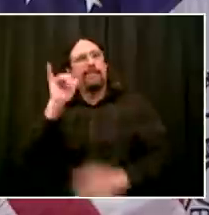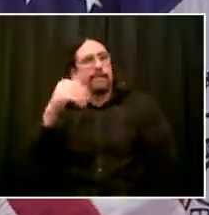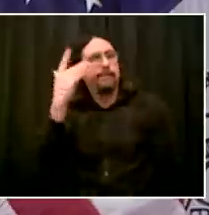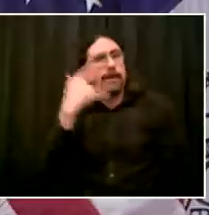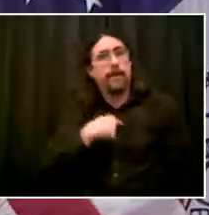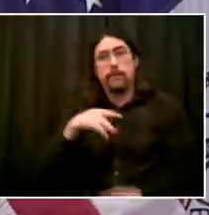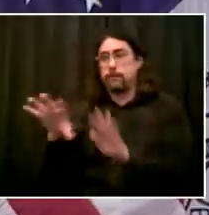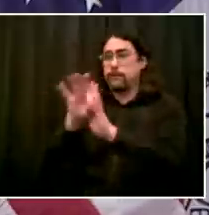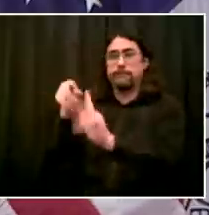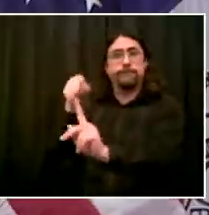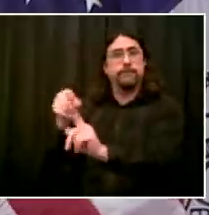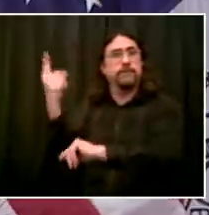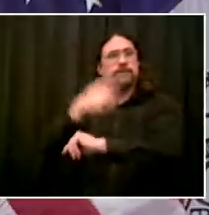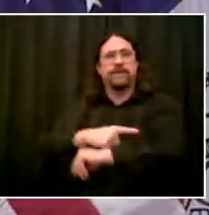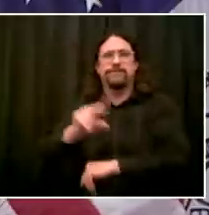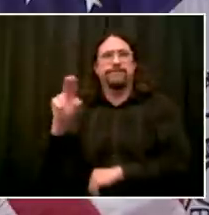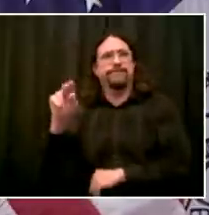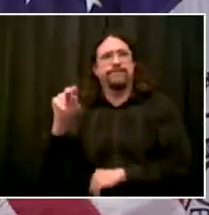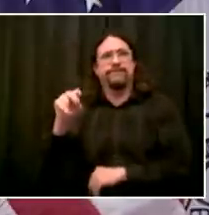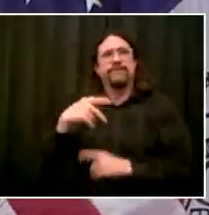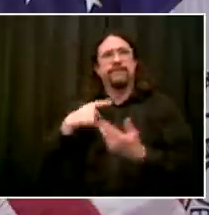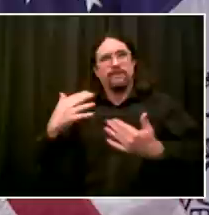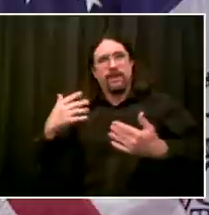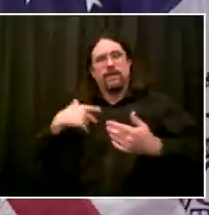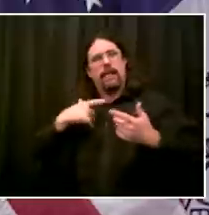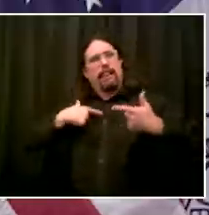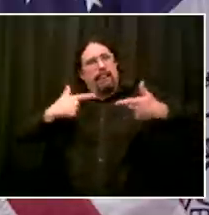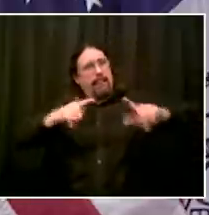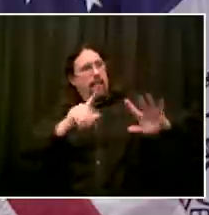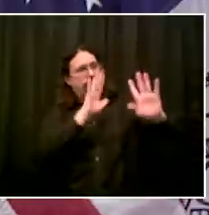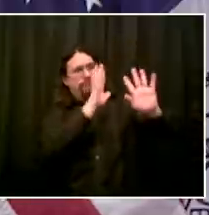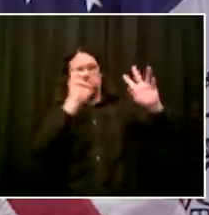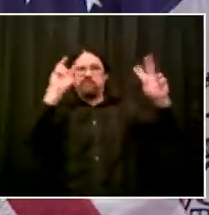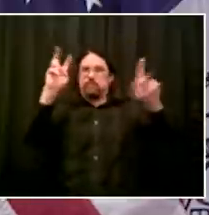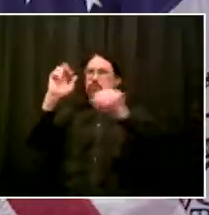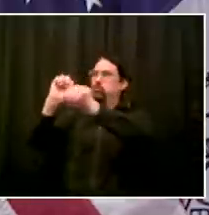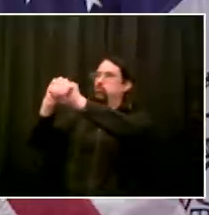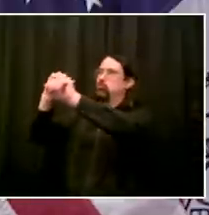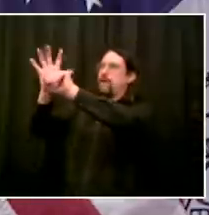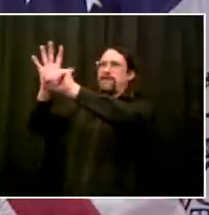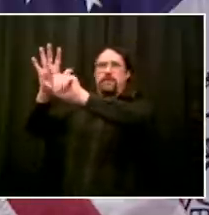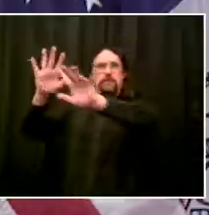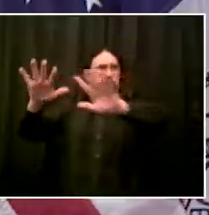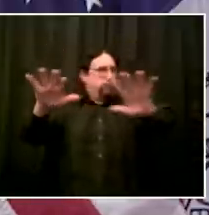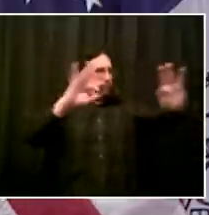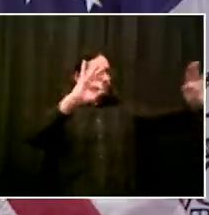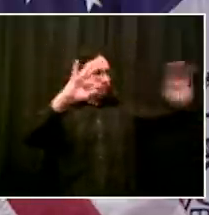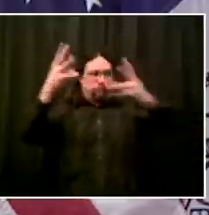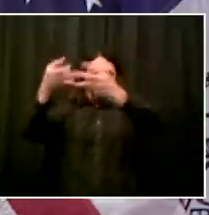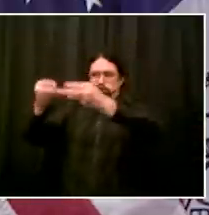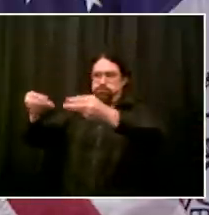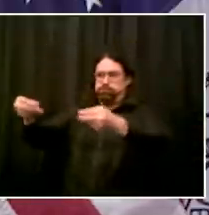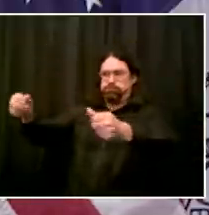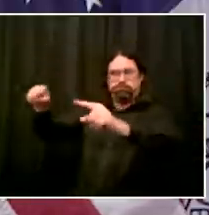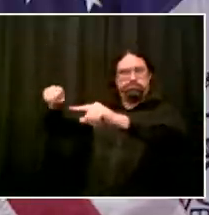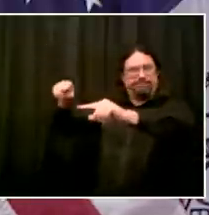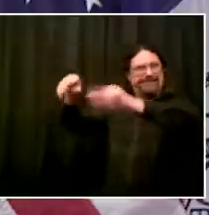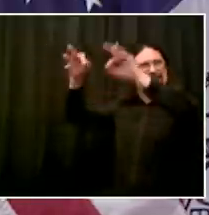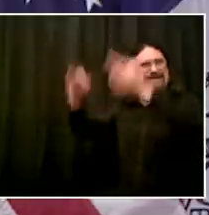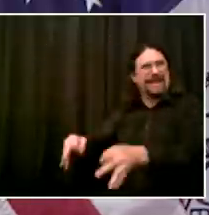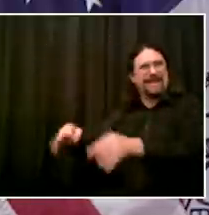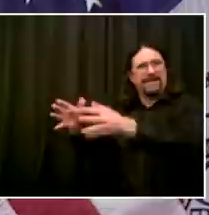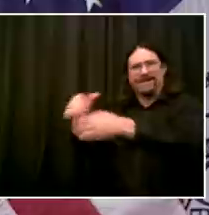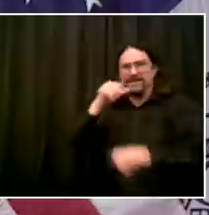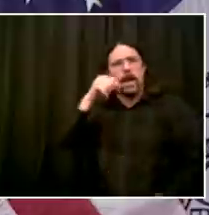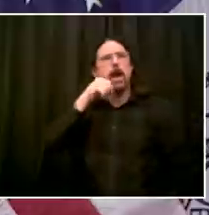that's manufacturing, construction, wholesale, and retail only for curbside pickup. Those are the big standards. And then